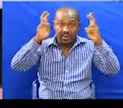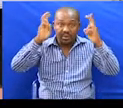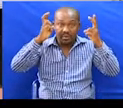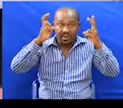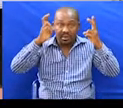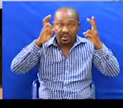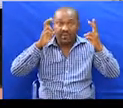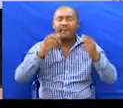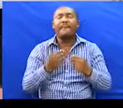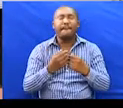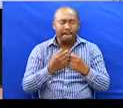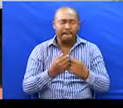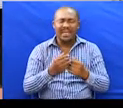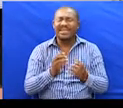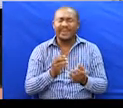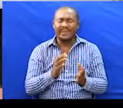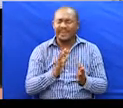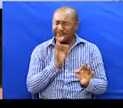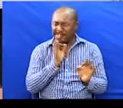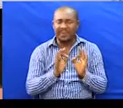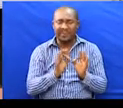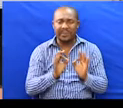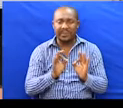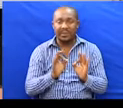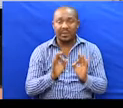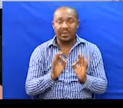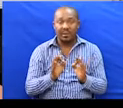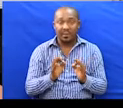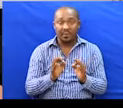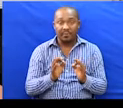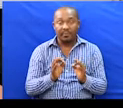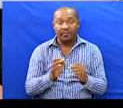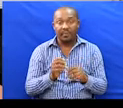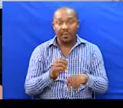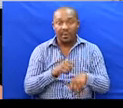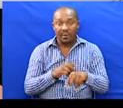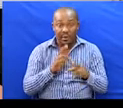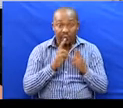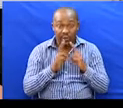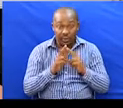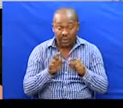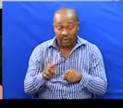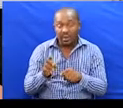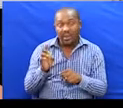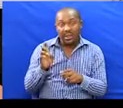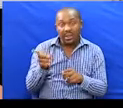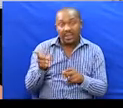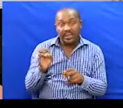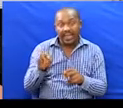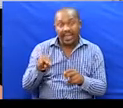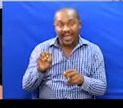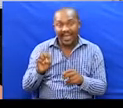is very, very wonderful. Our topic of genetics is wonderful.